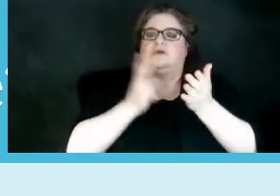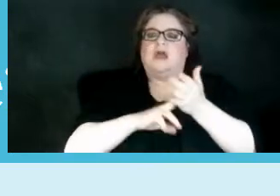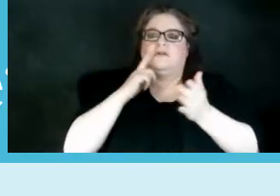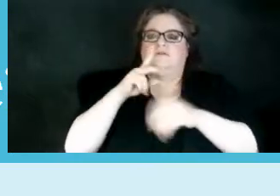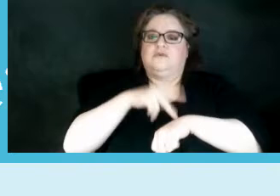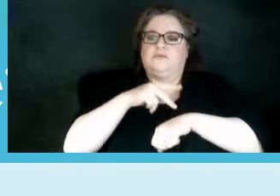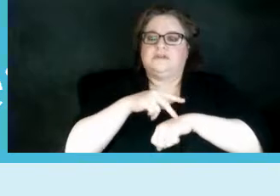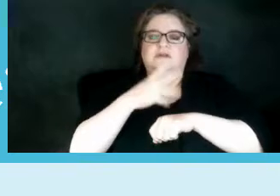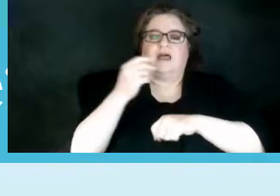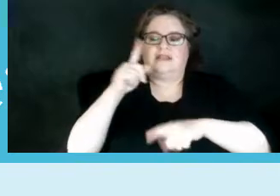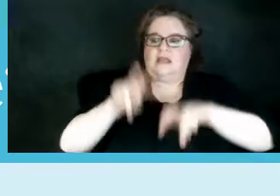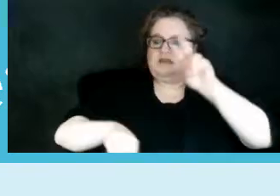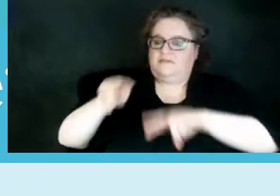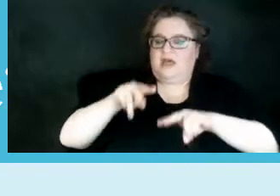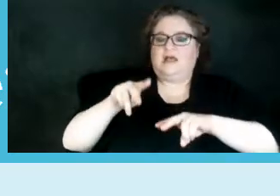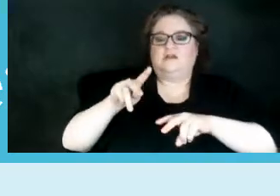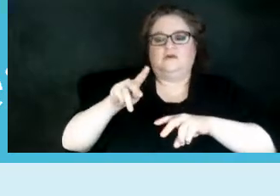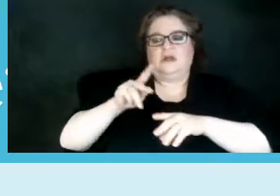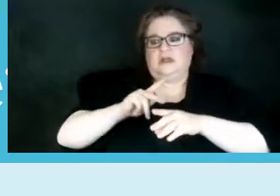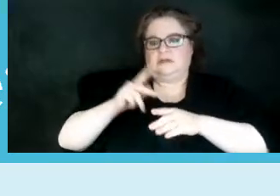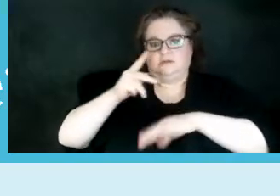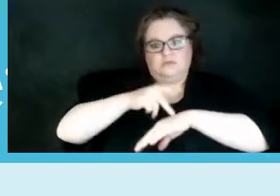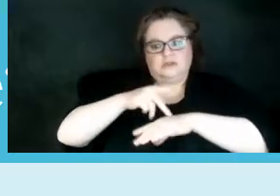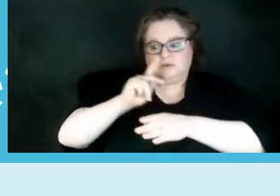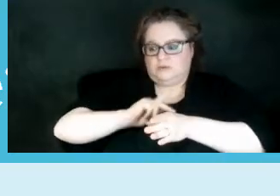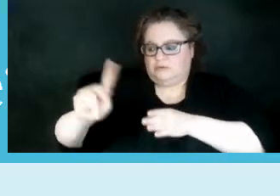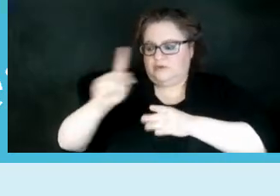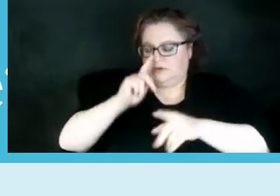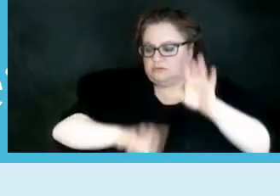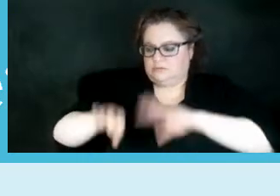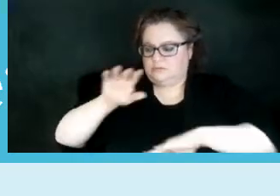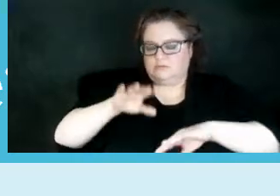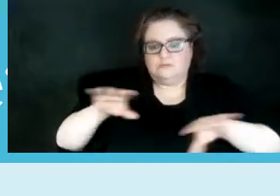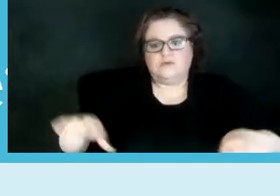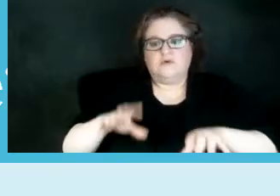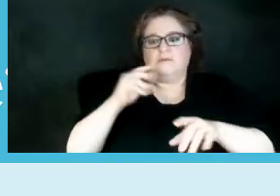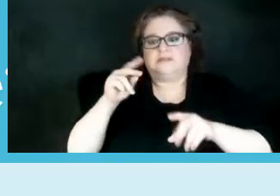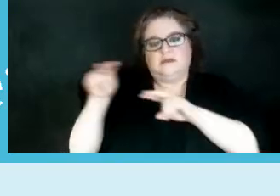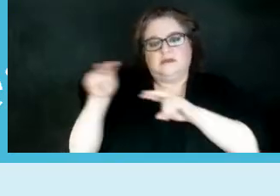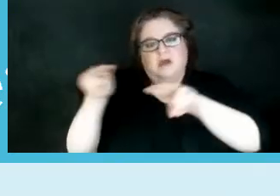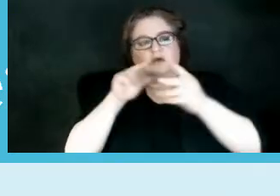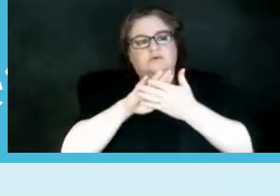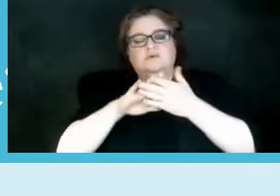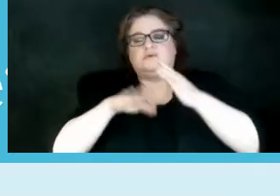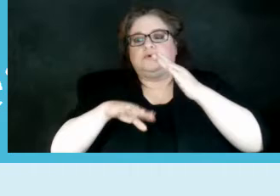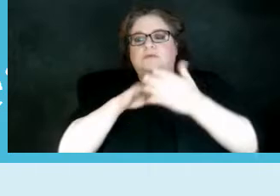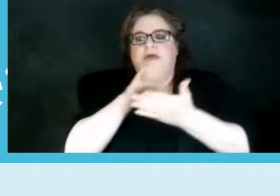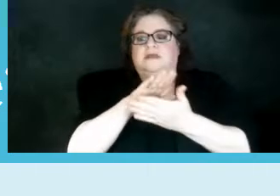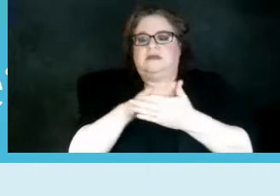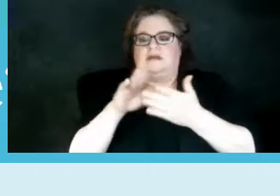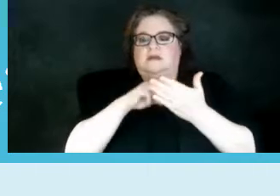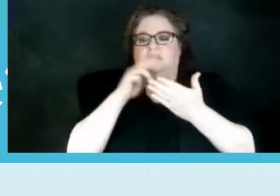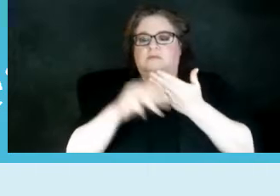evaluate principals' professional performance, and they also approve and monitor the school-based academic program,